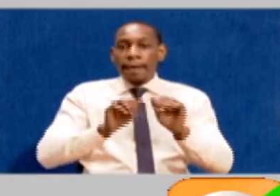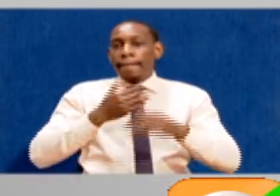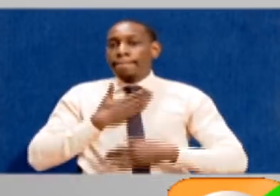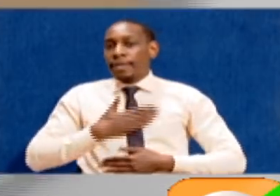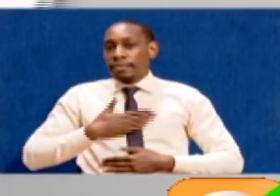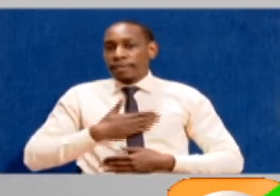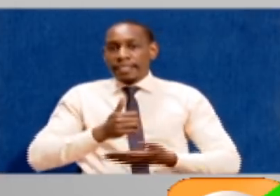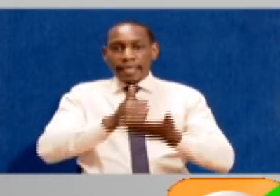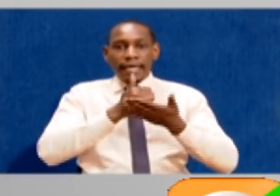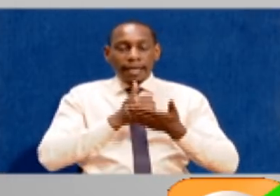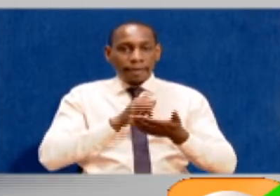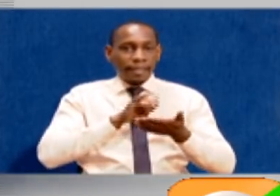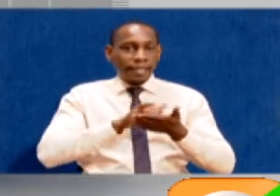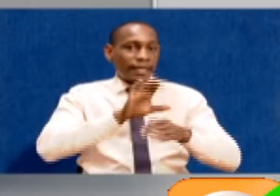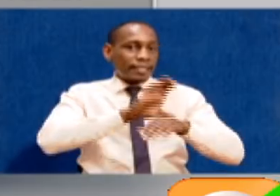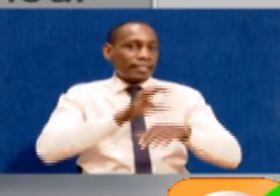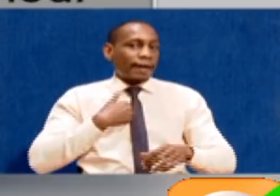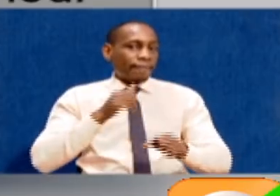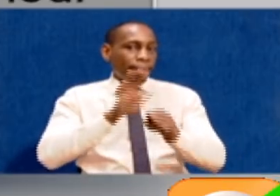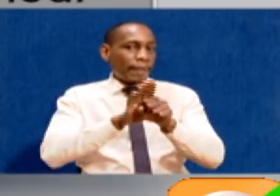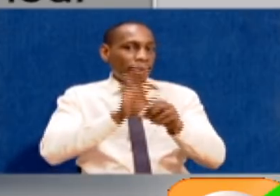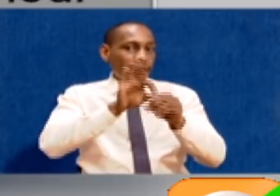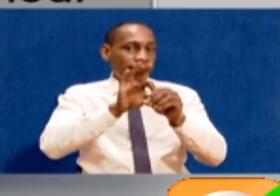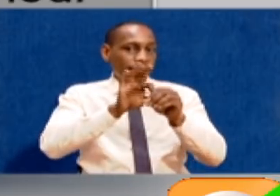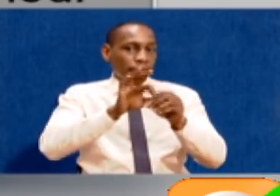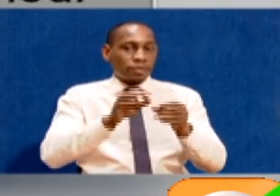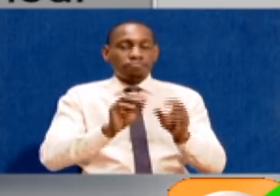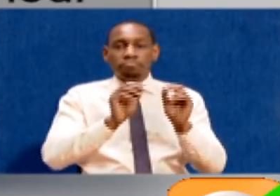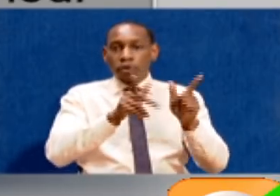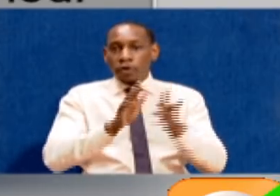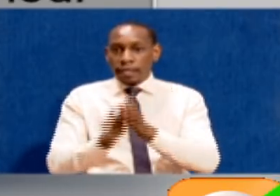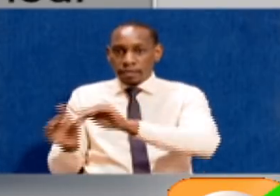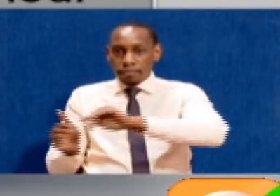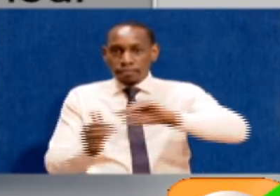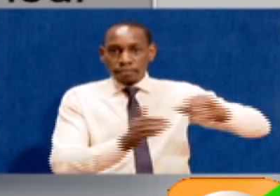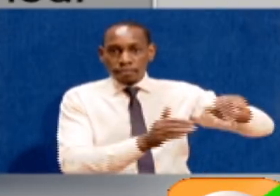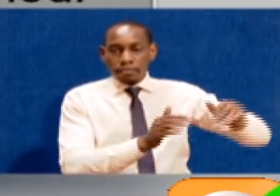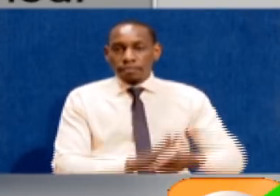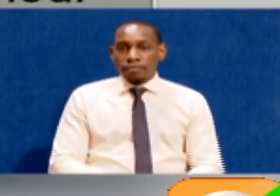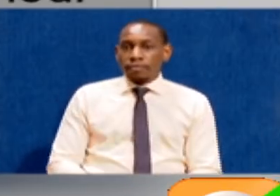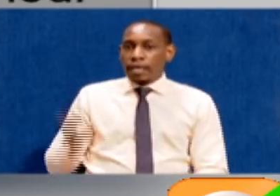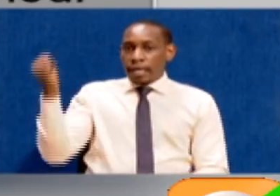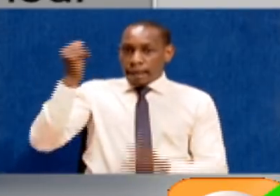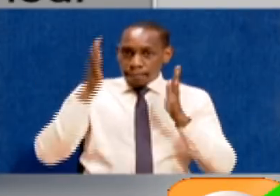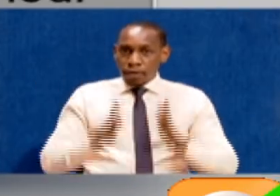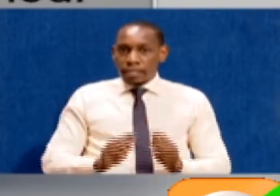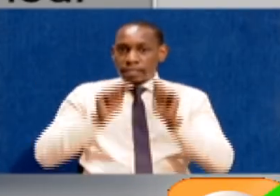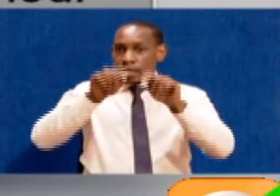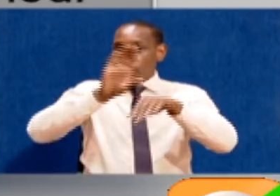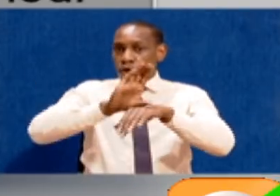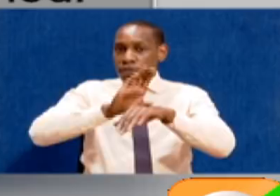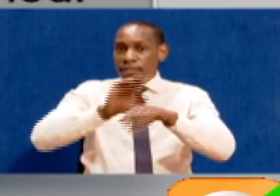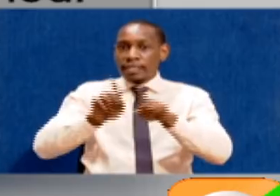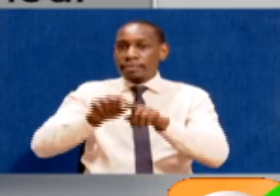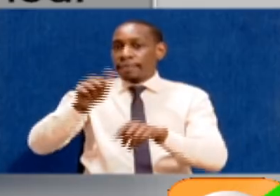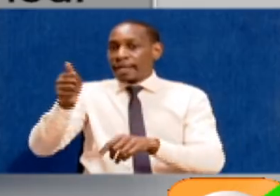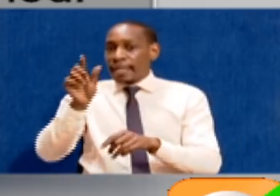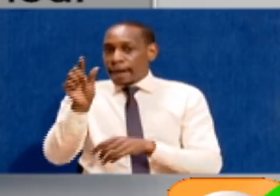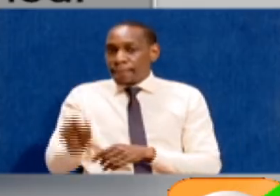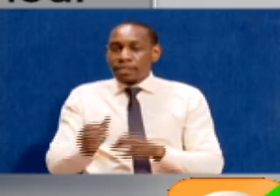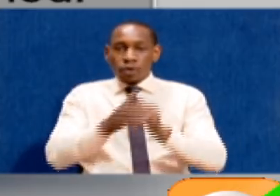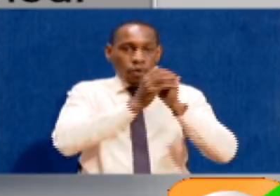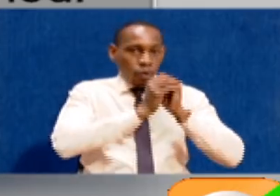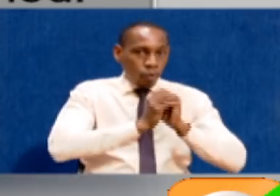you please help? Does the church have many votes? Okay. Dungu Chege says, politicians should attend church like any other